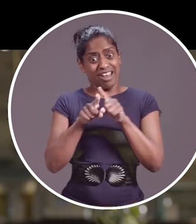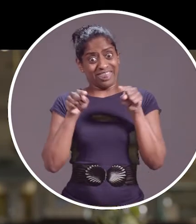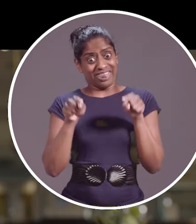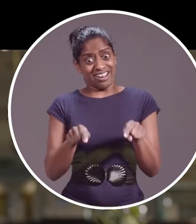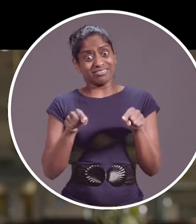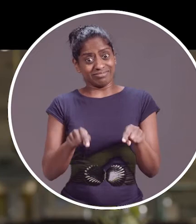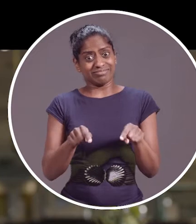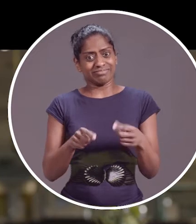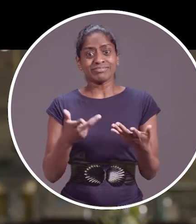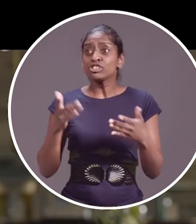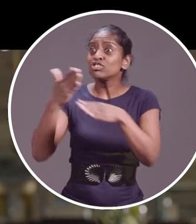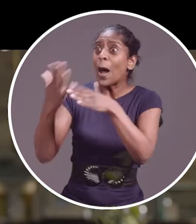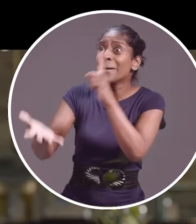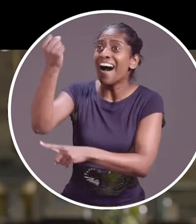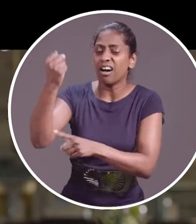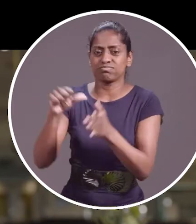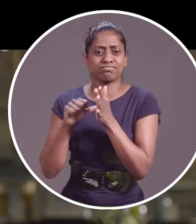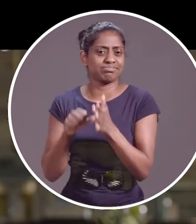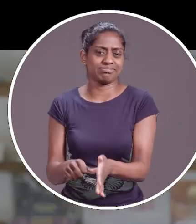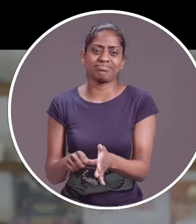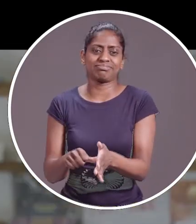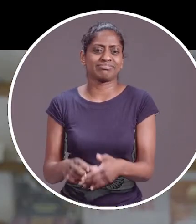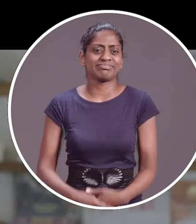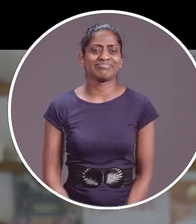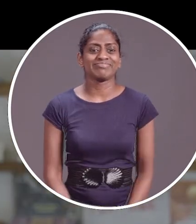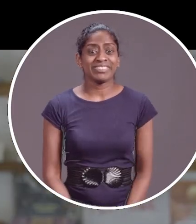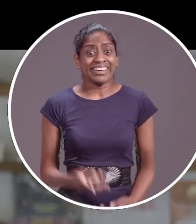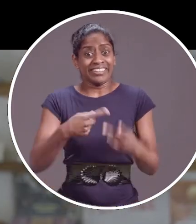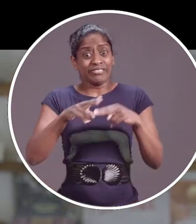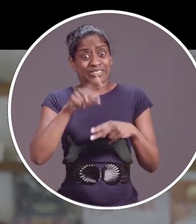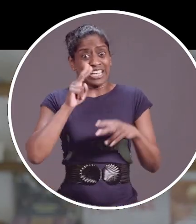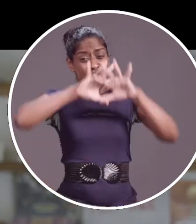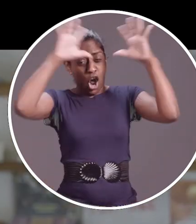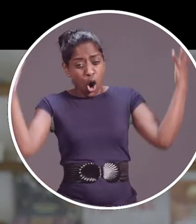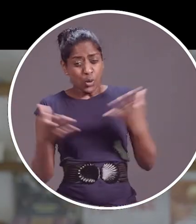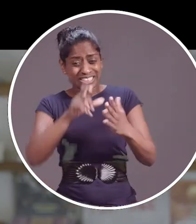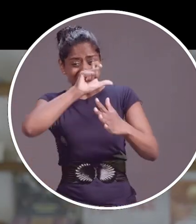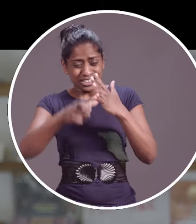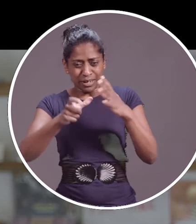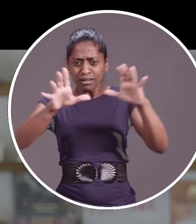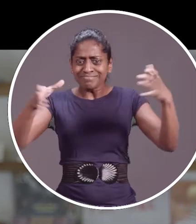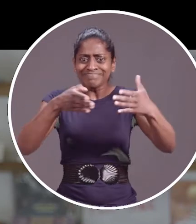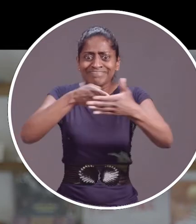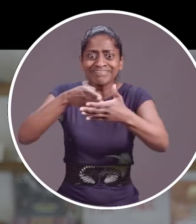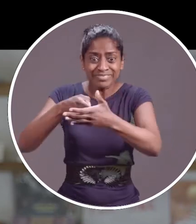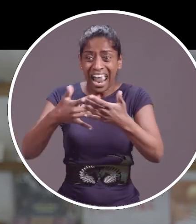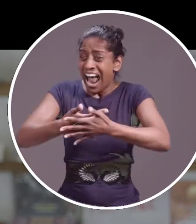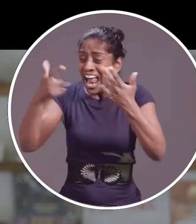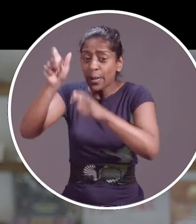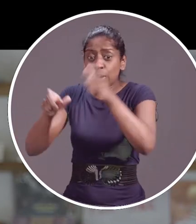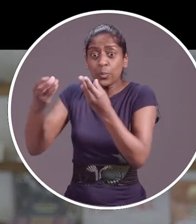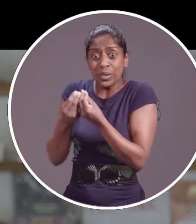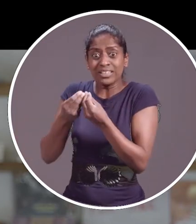this, it's still hard to get a job. If you look at the whole the disability discourse, any person can